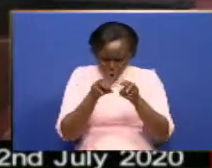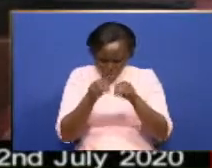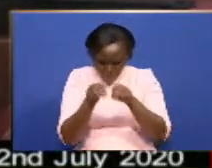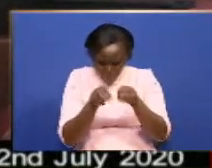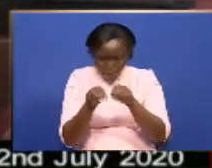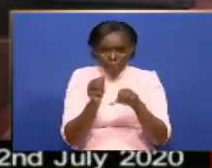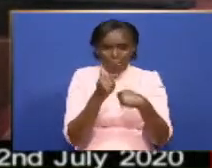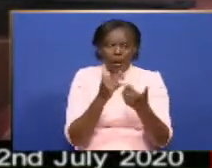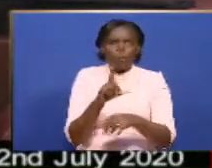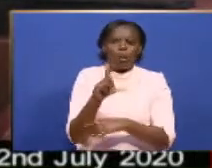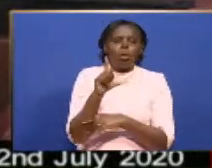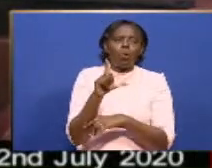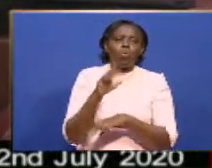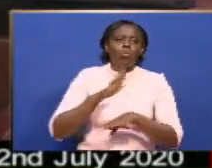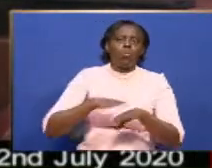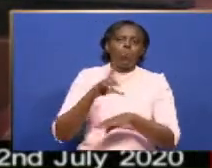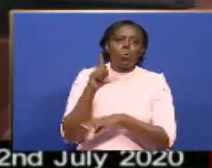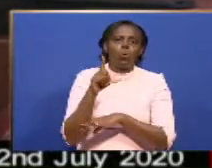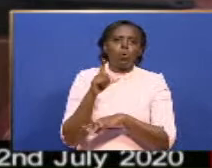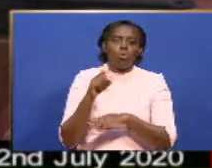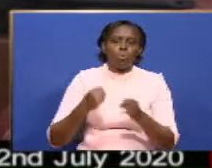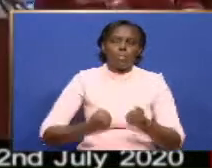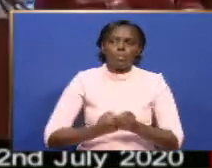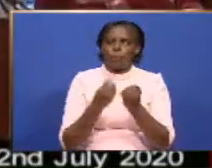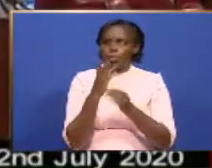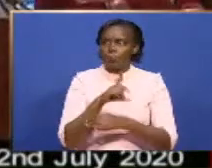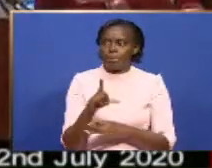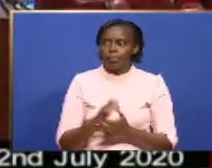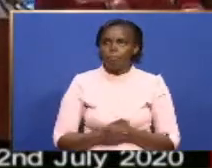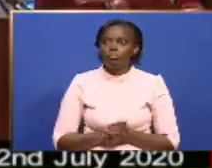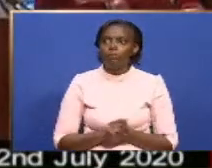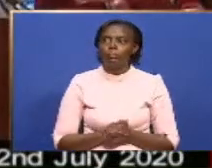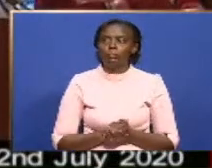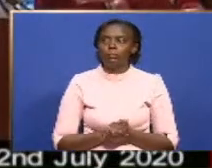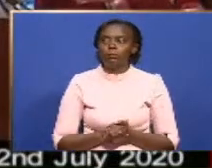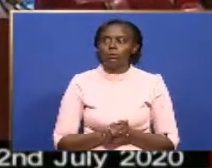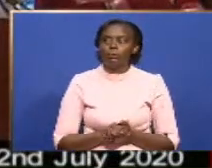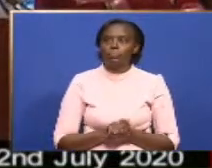this road a good road. I support the bill.